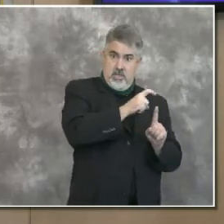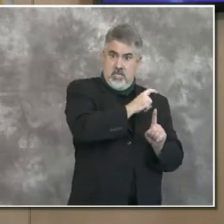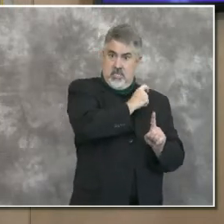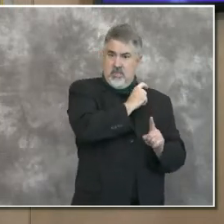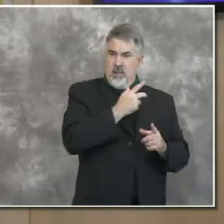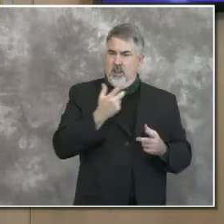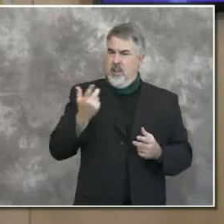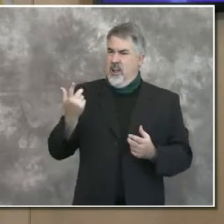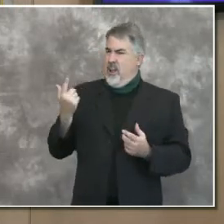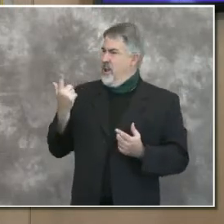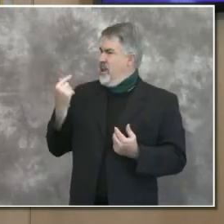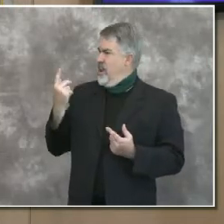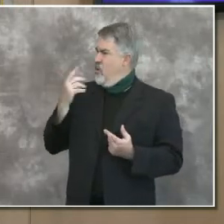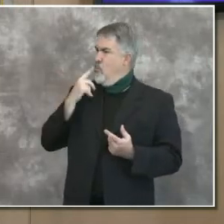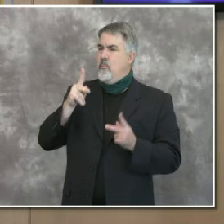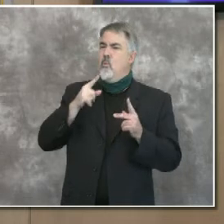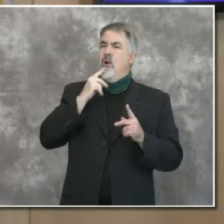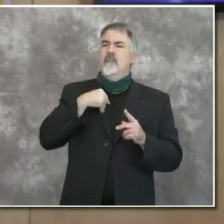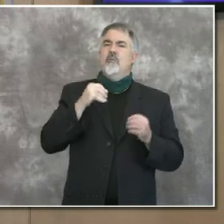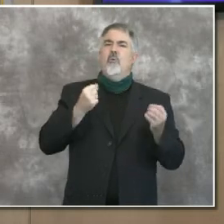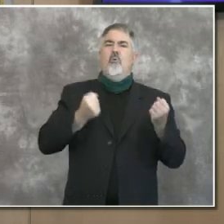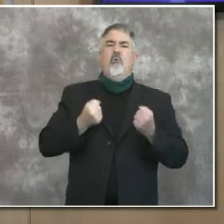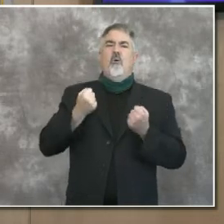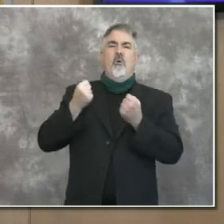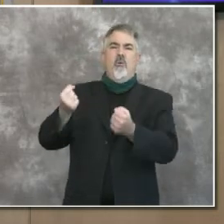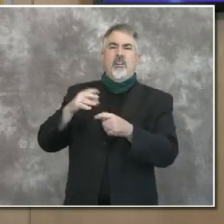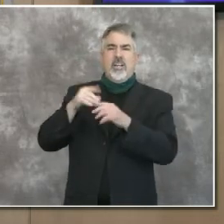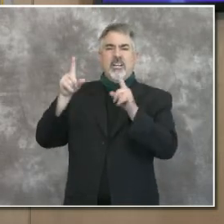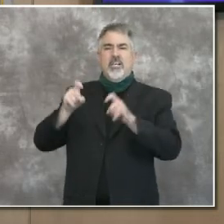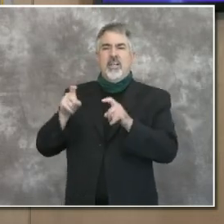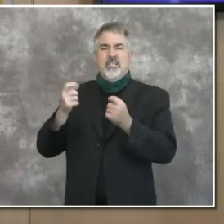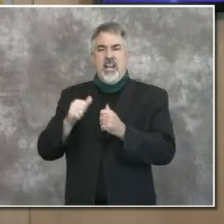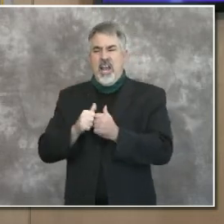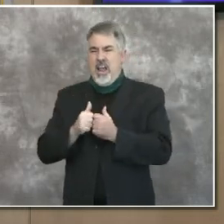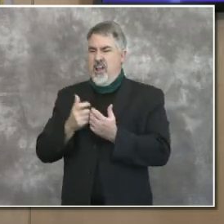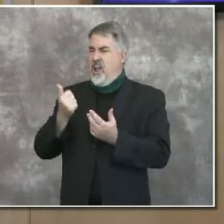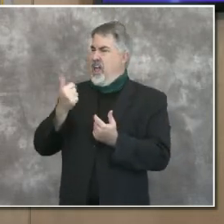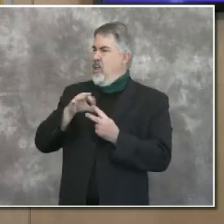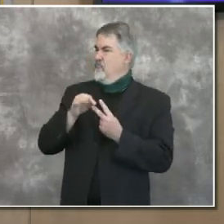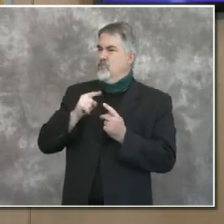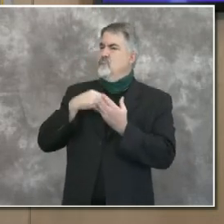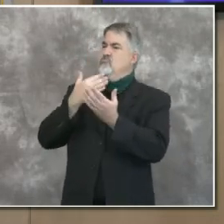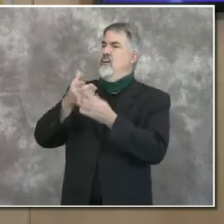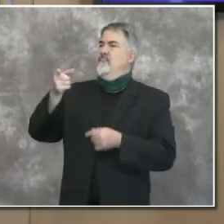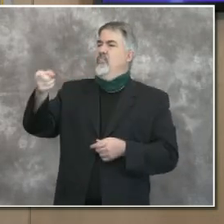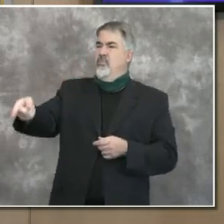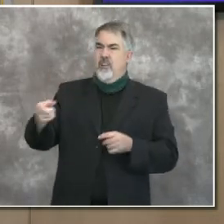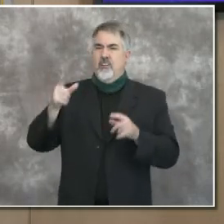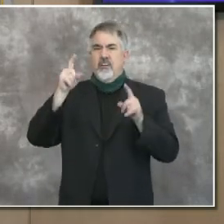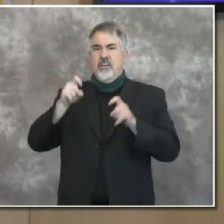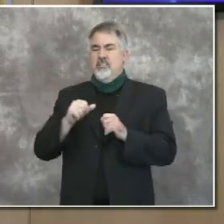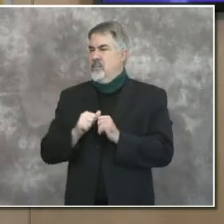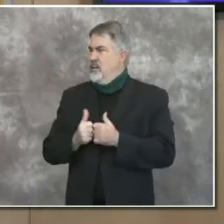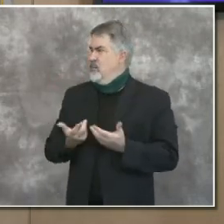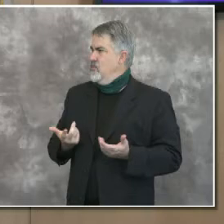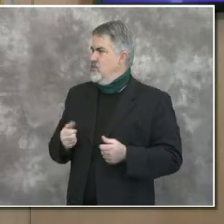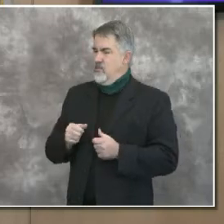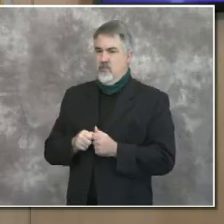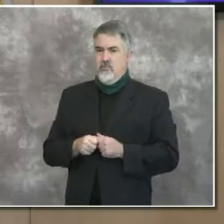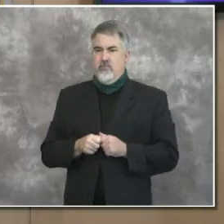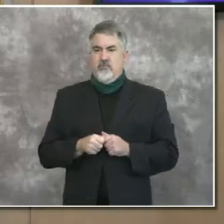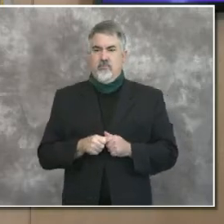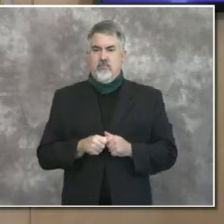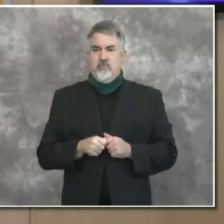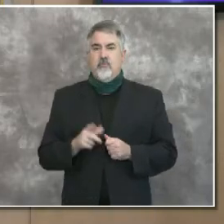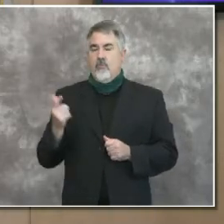drive-through testing sites, what options are you looking into for them as well? Okay, Dr. Wooten's here, and she'll respond.